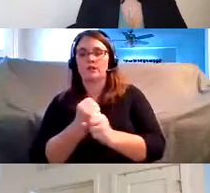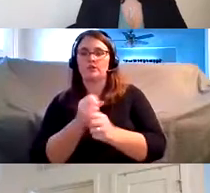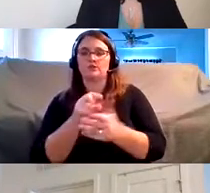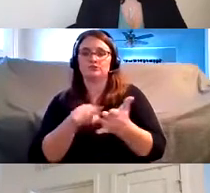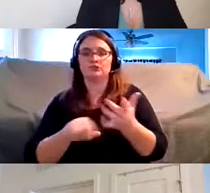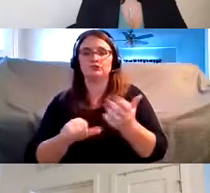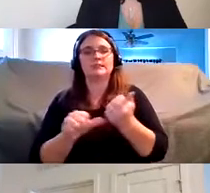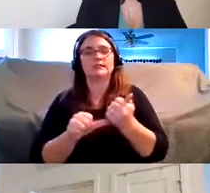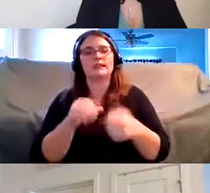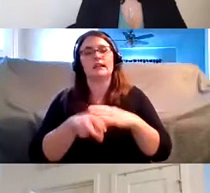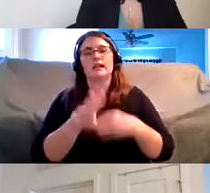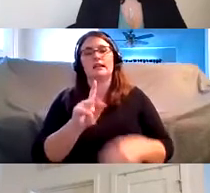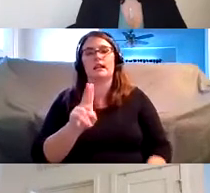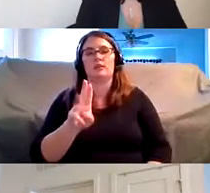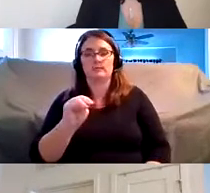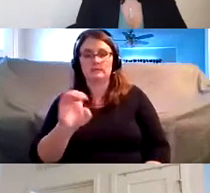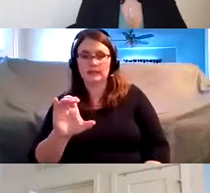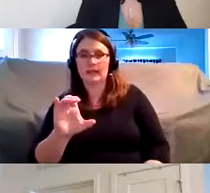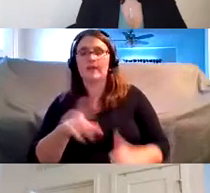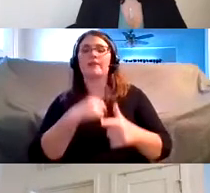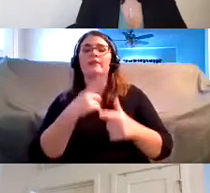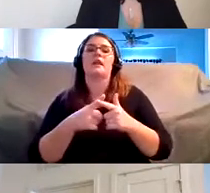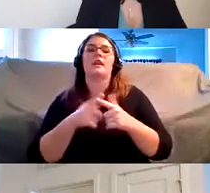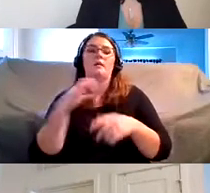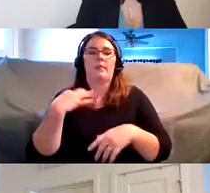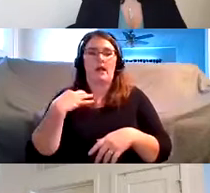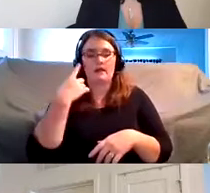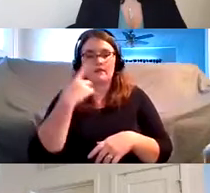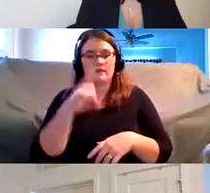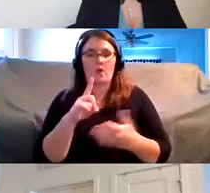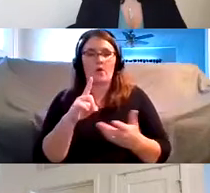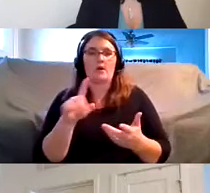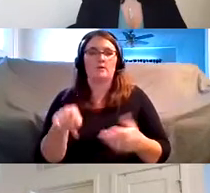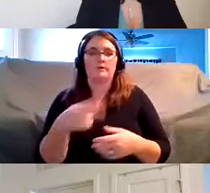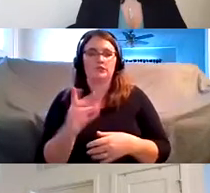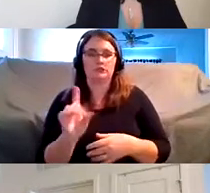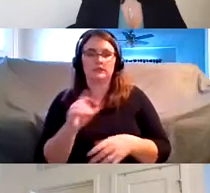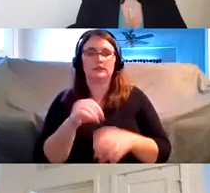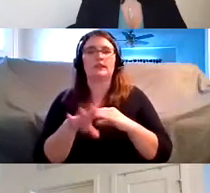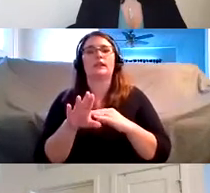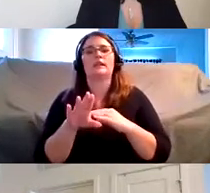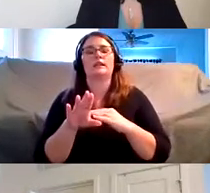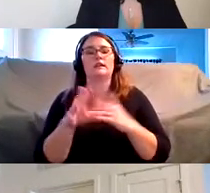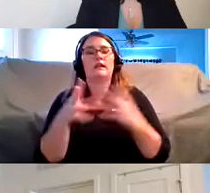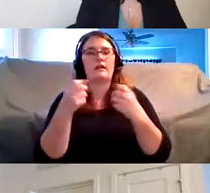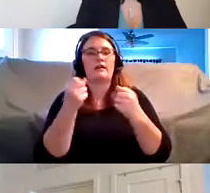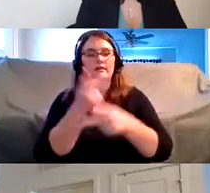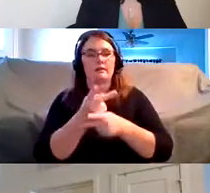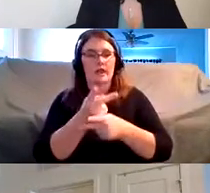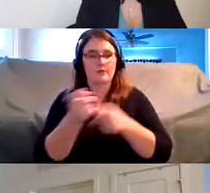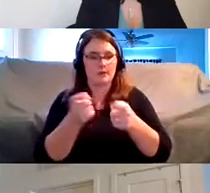the PhD in health policy and management. So it's 5 years in the US total.